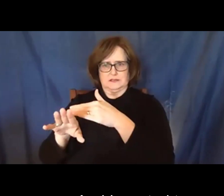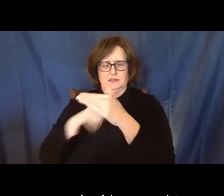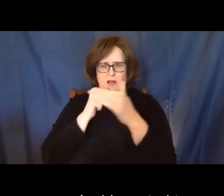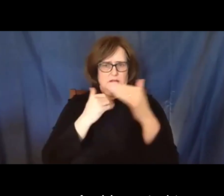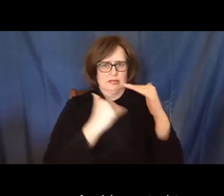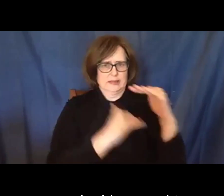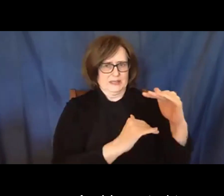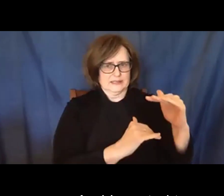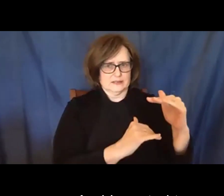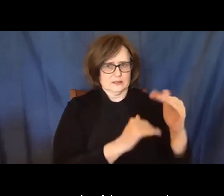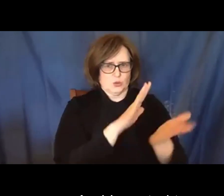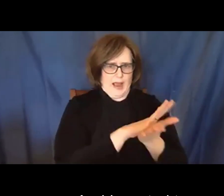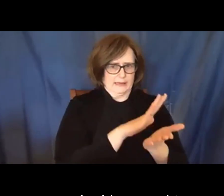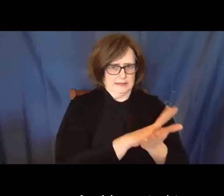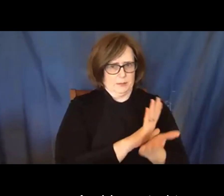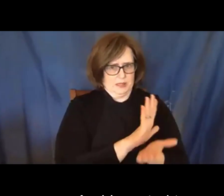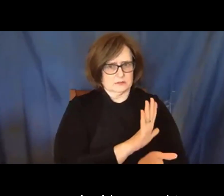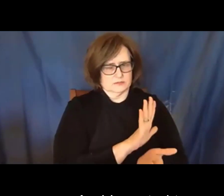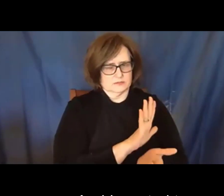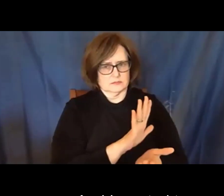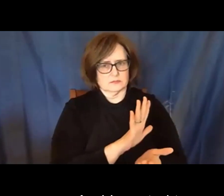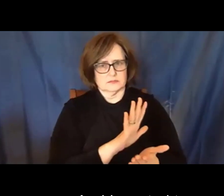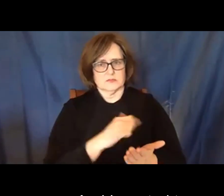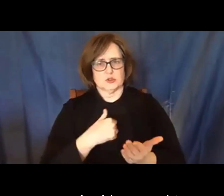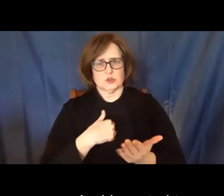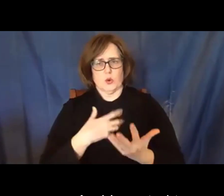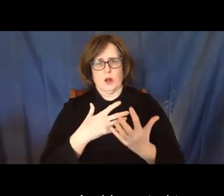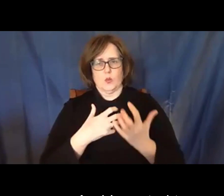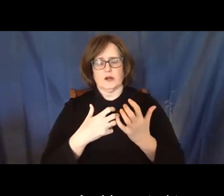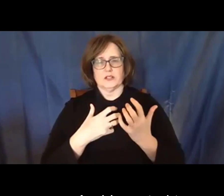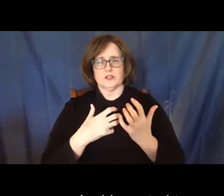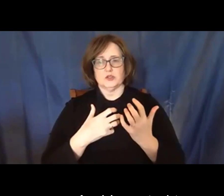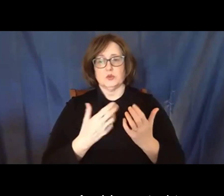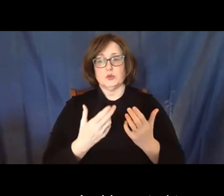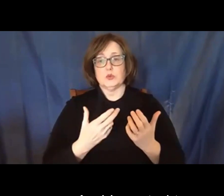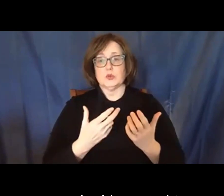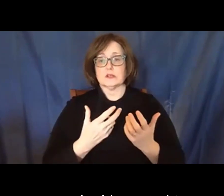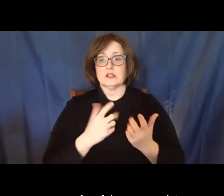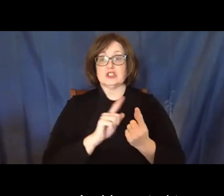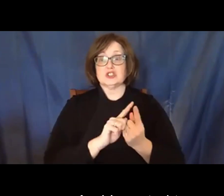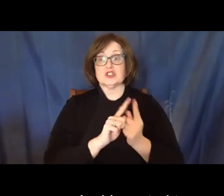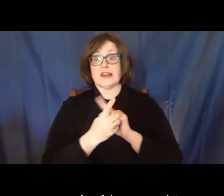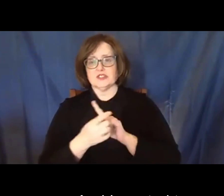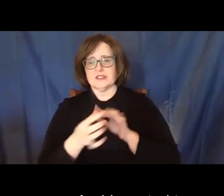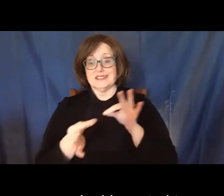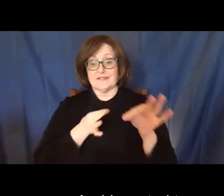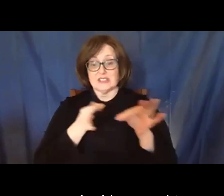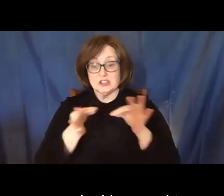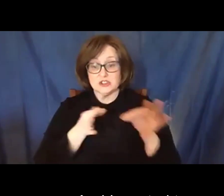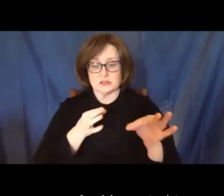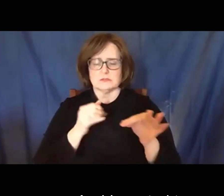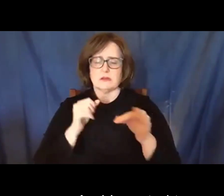my understanding of what accessibility was. Thank you.